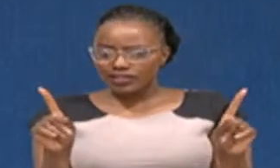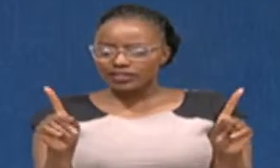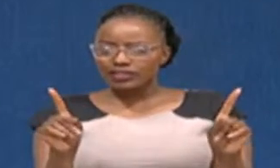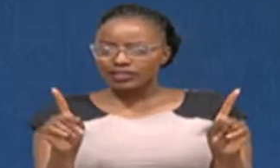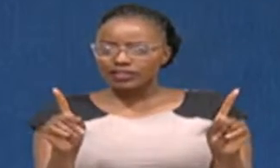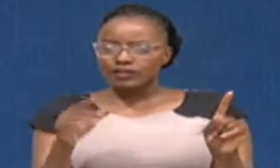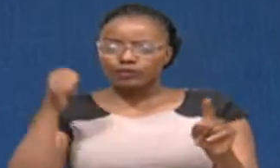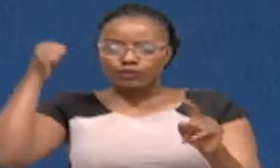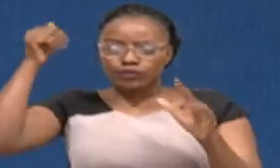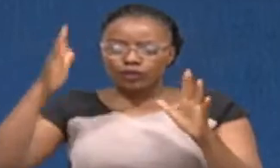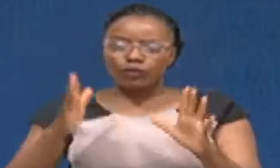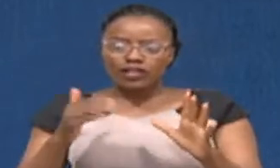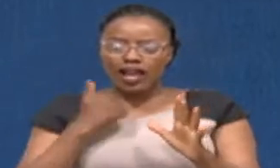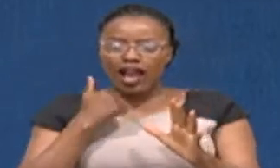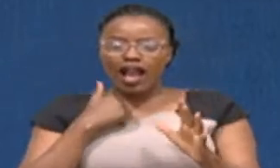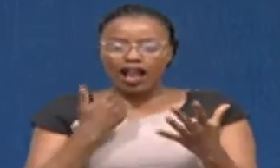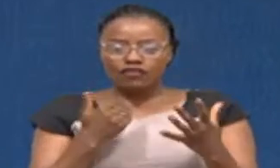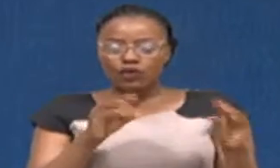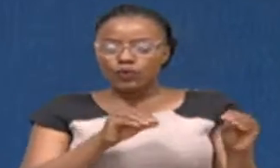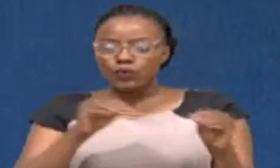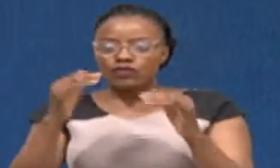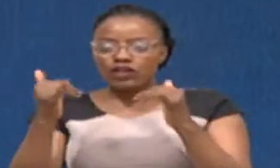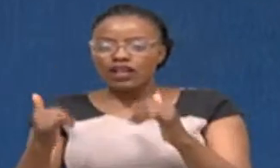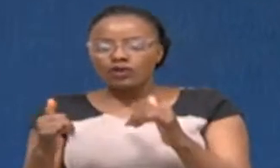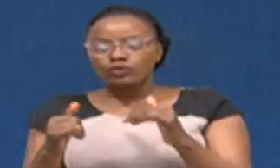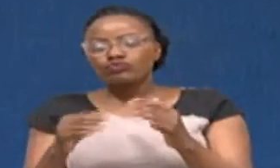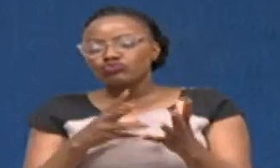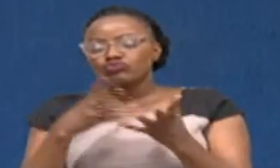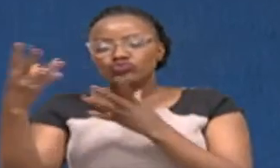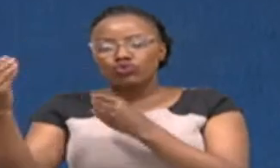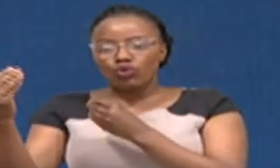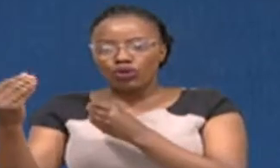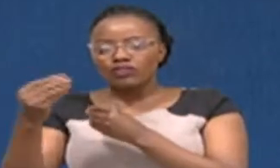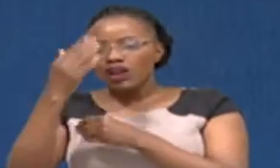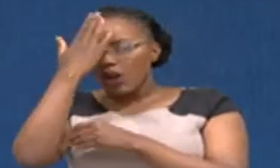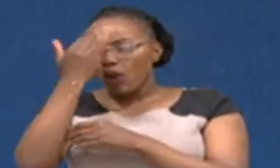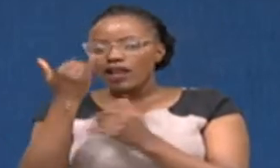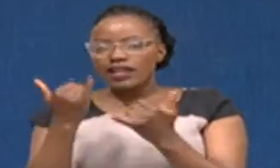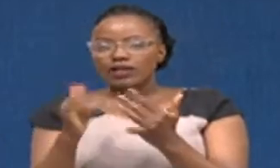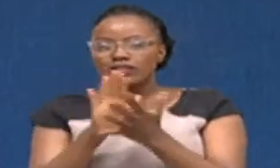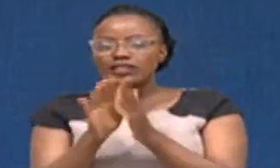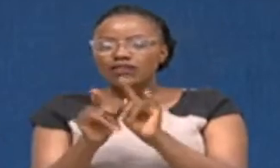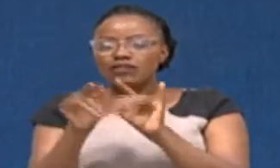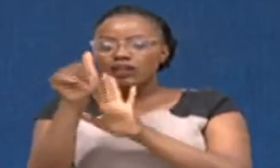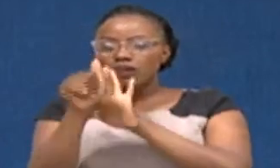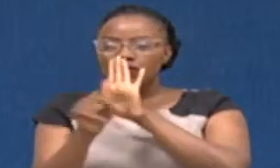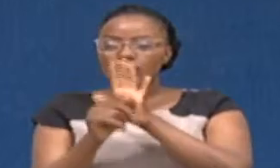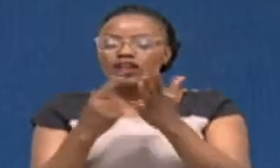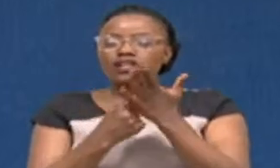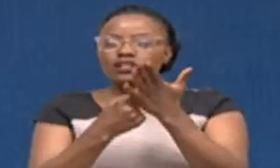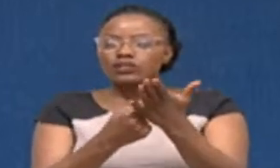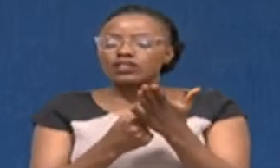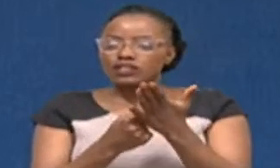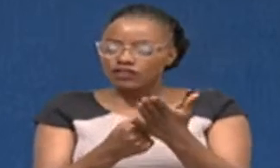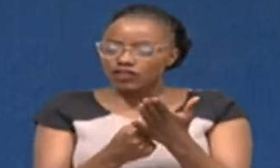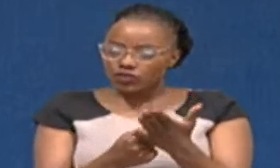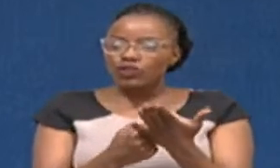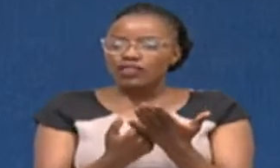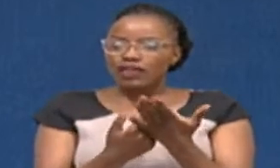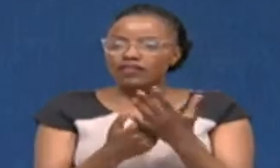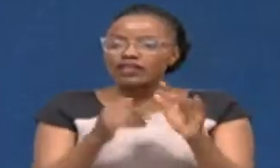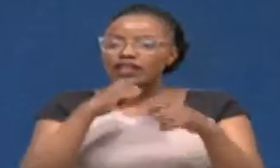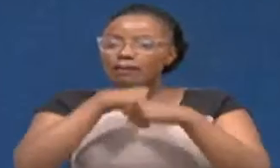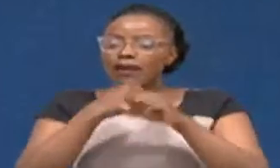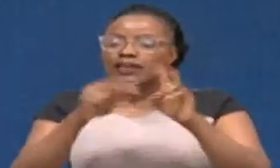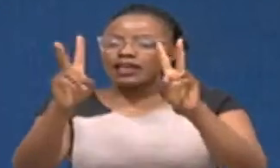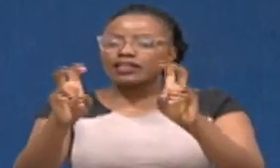The politicians have taken this now to the podium so that it is now an agenda to discuss on the podium, making